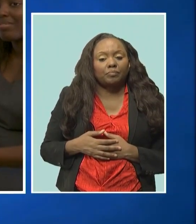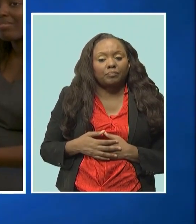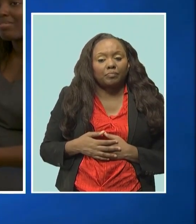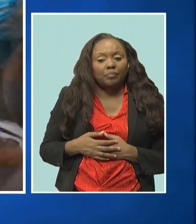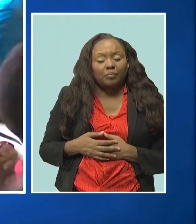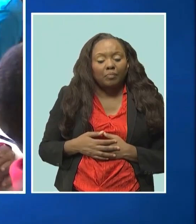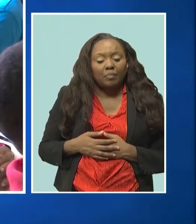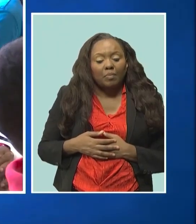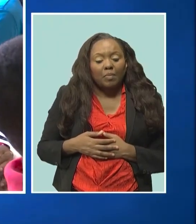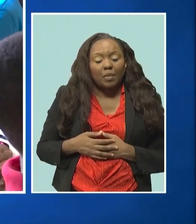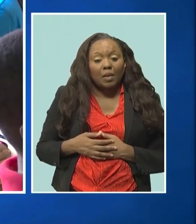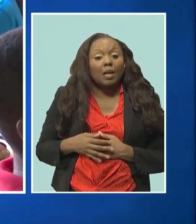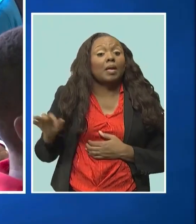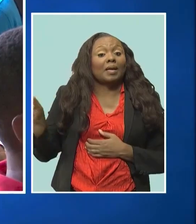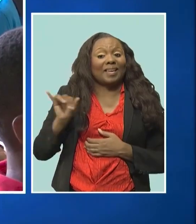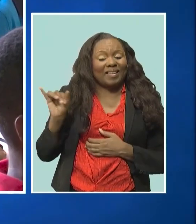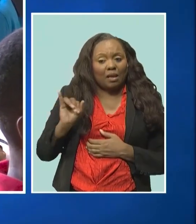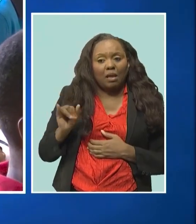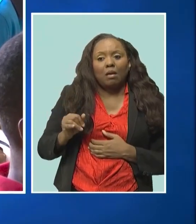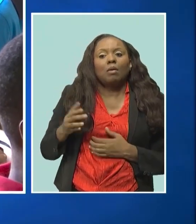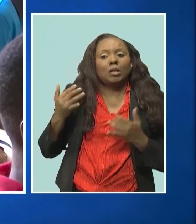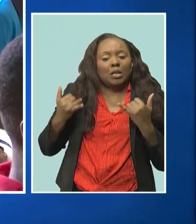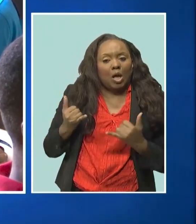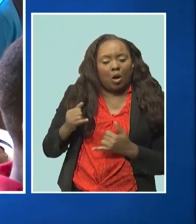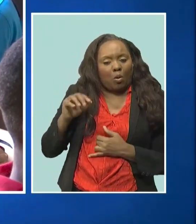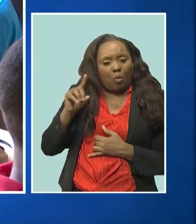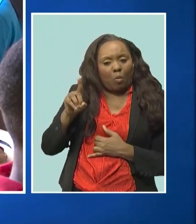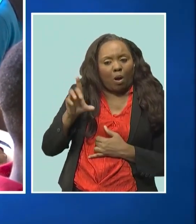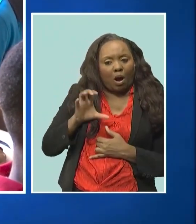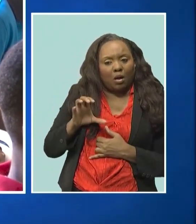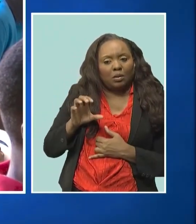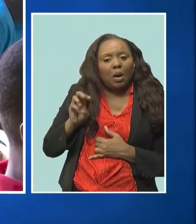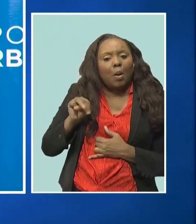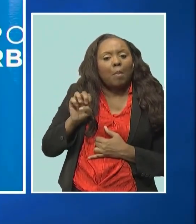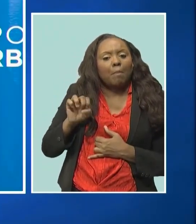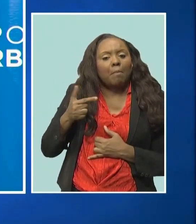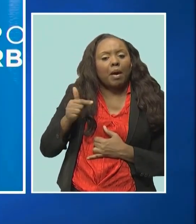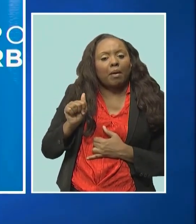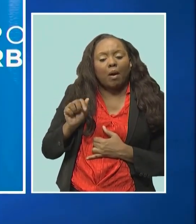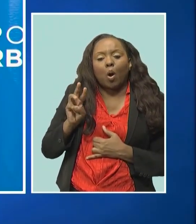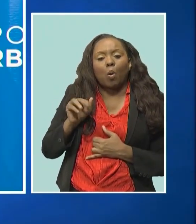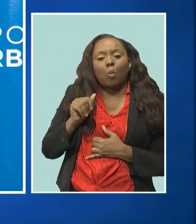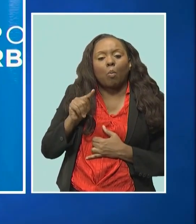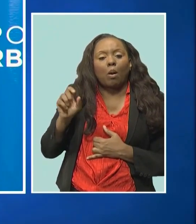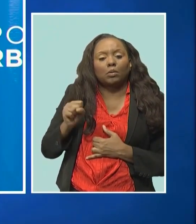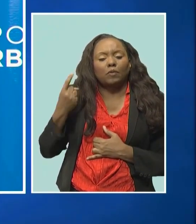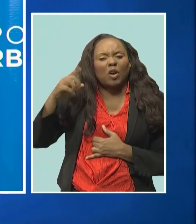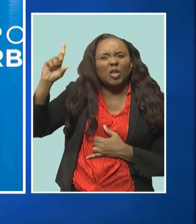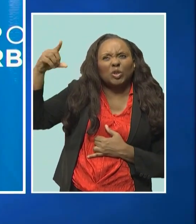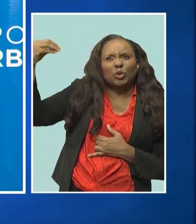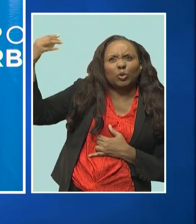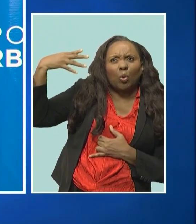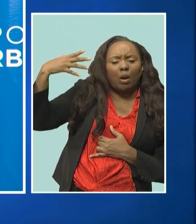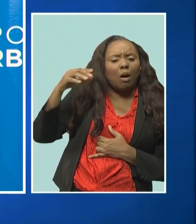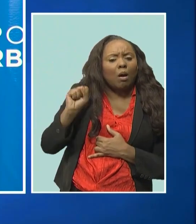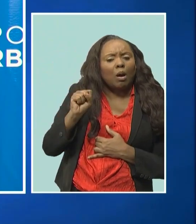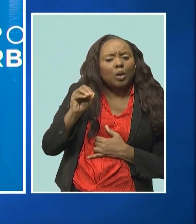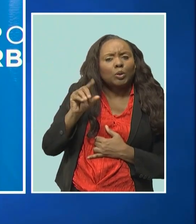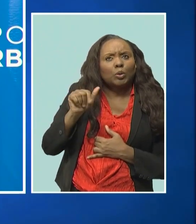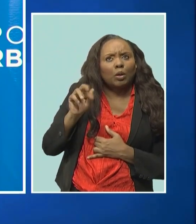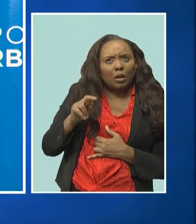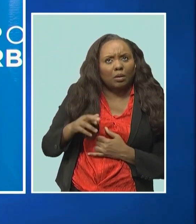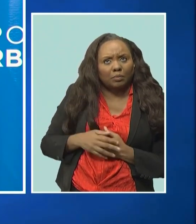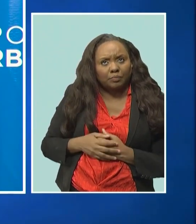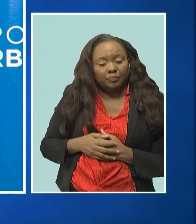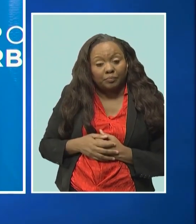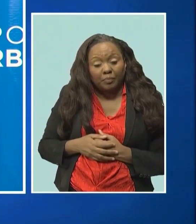currently have just under 100 megawatts of solar. Bioenergy, even smaller, and storage, we projected as